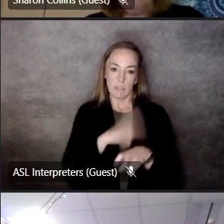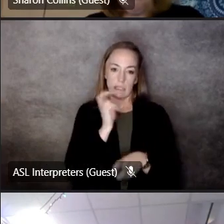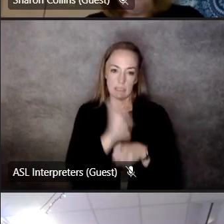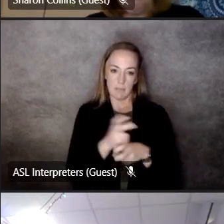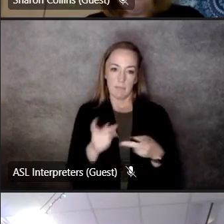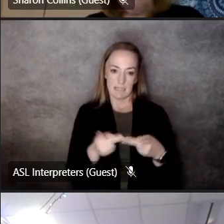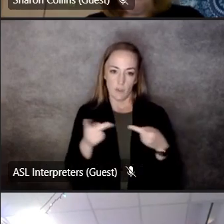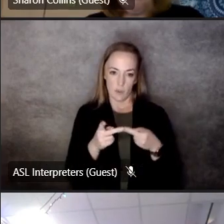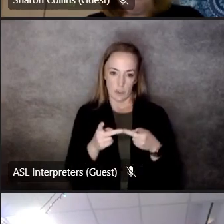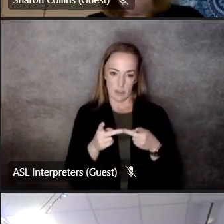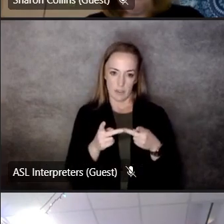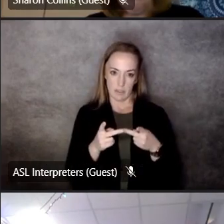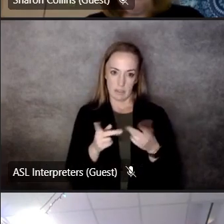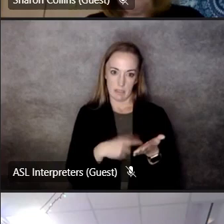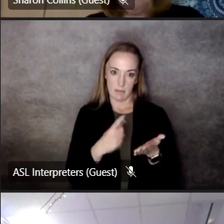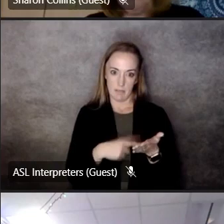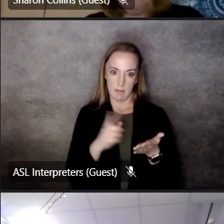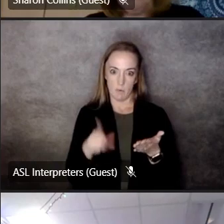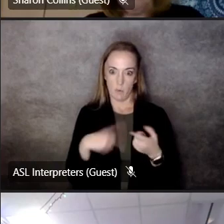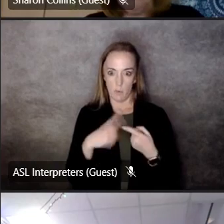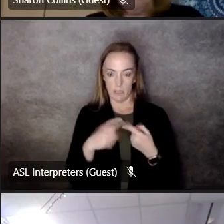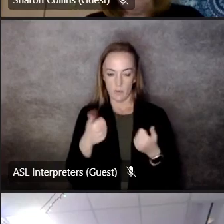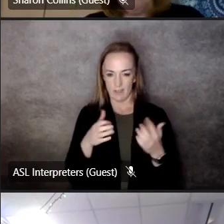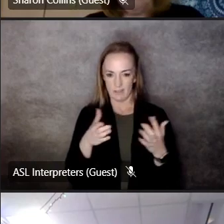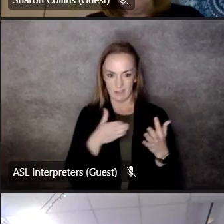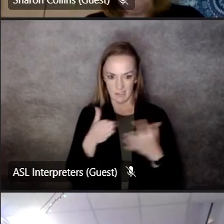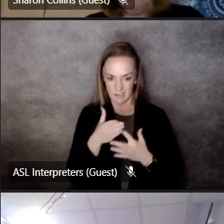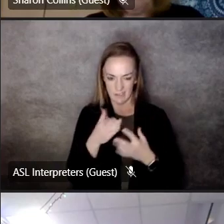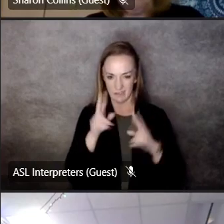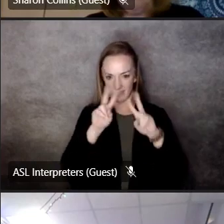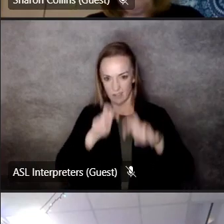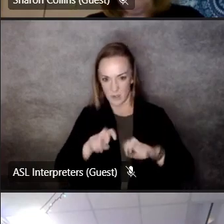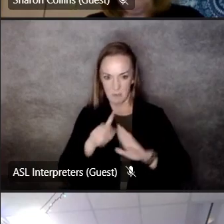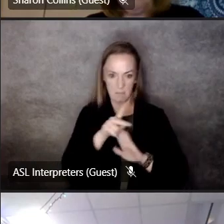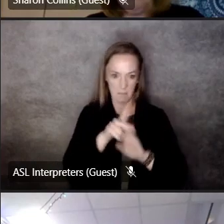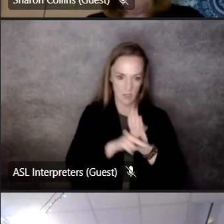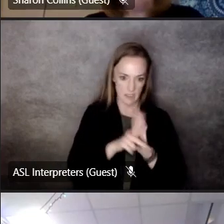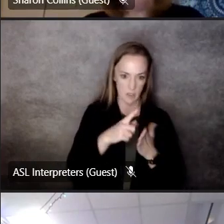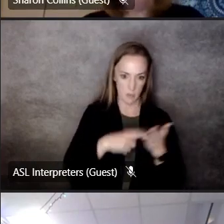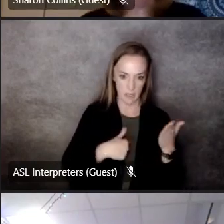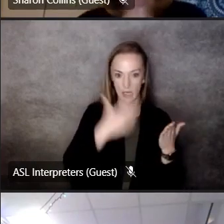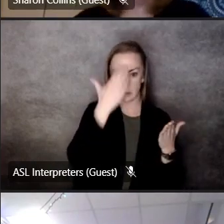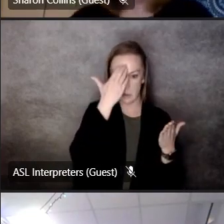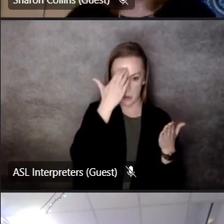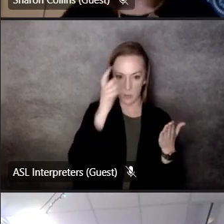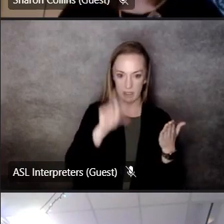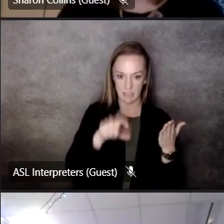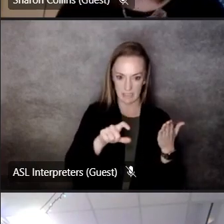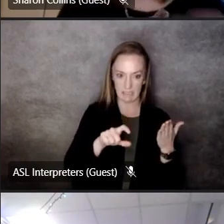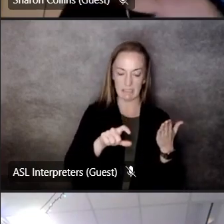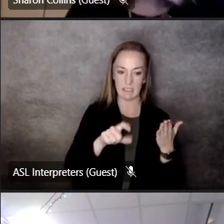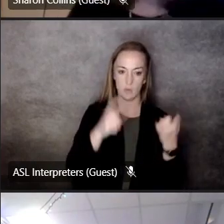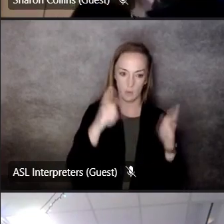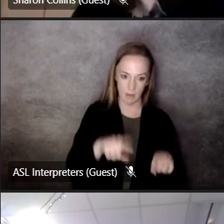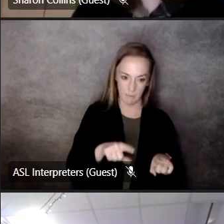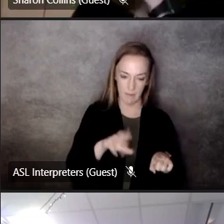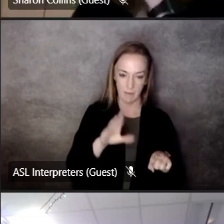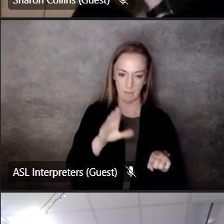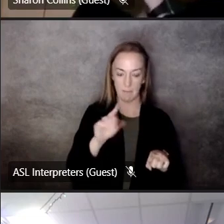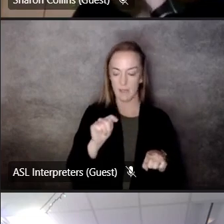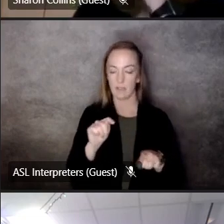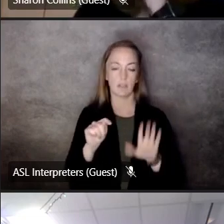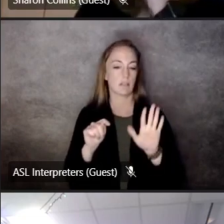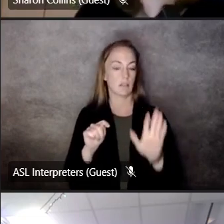as you navigate policy in what it needs to be in practice. But just I assure you that there are